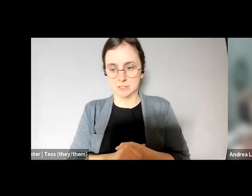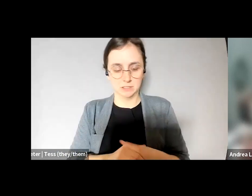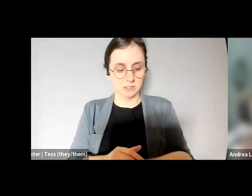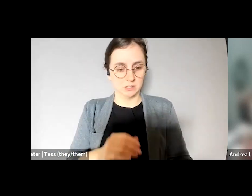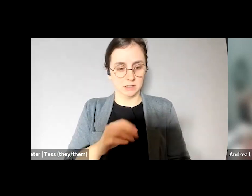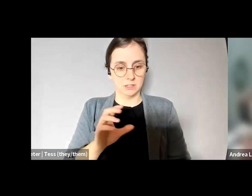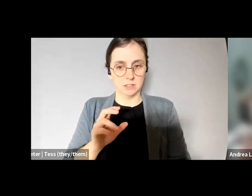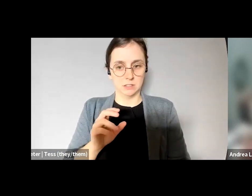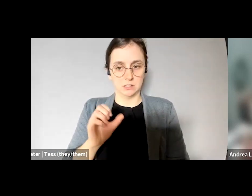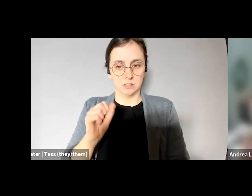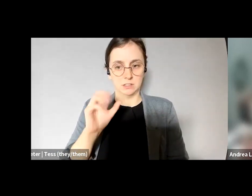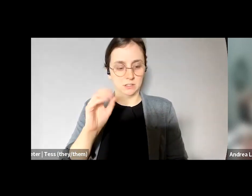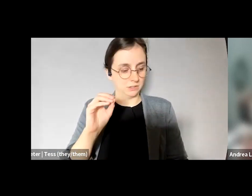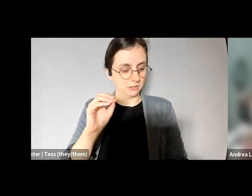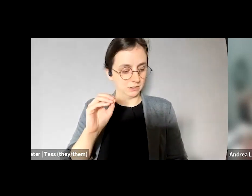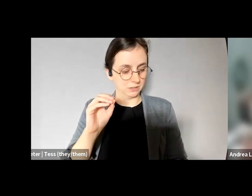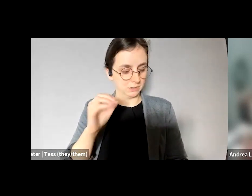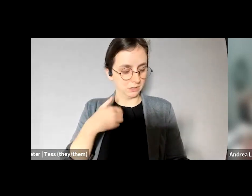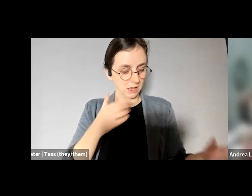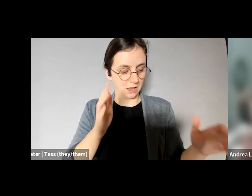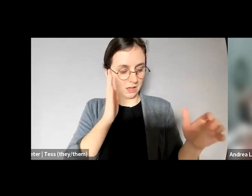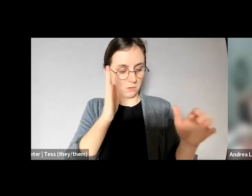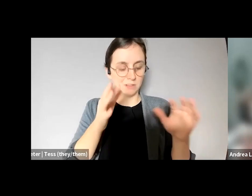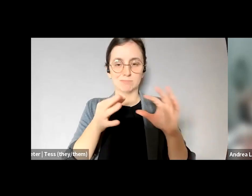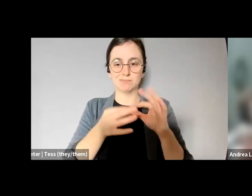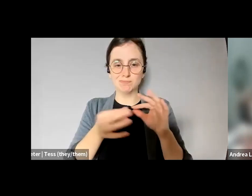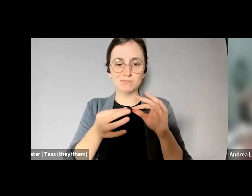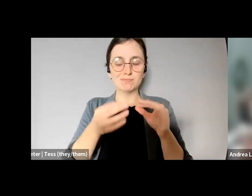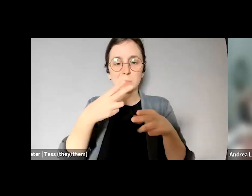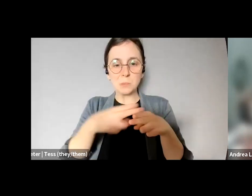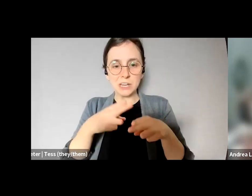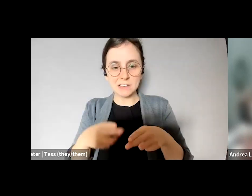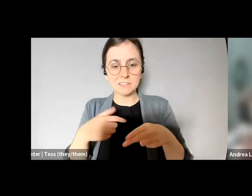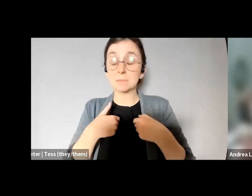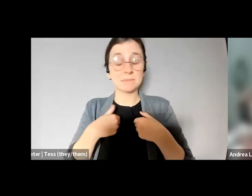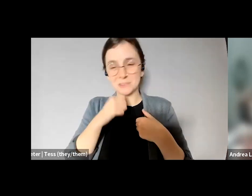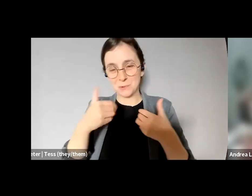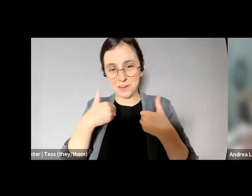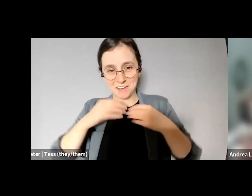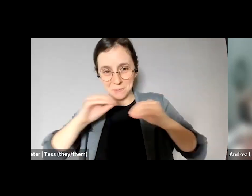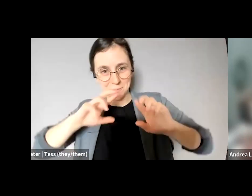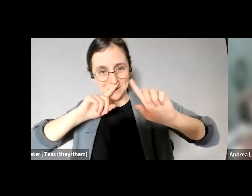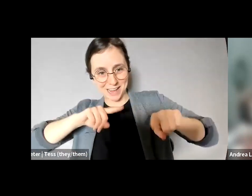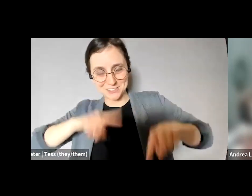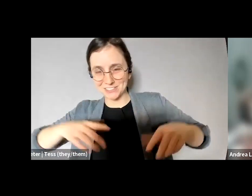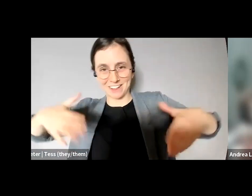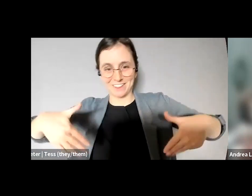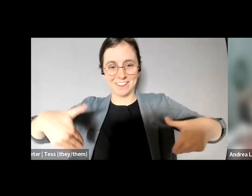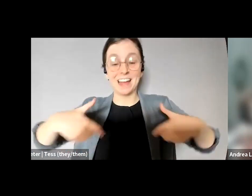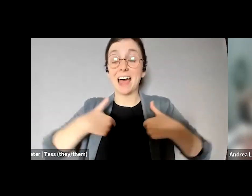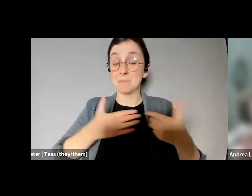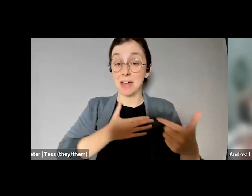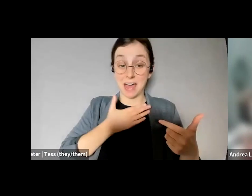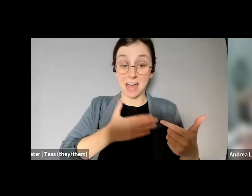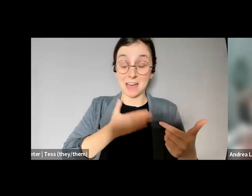So if I can say maybe just a little bit, and I don't have any really good answers at the moment, I'm happy to